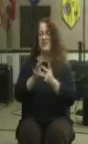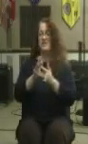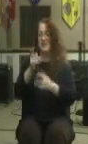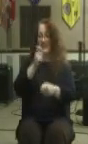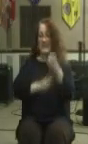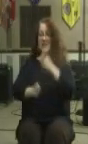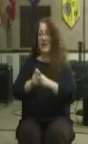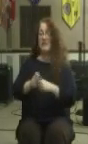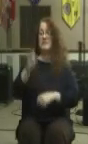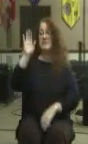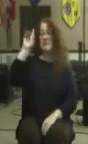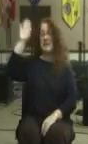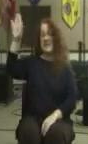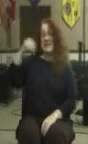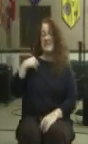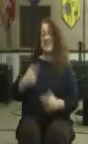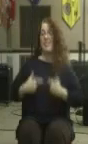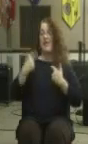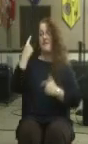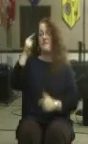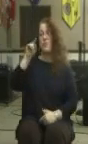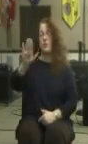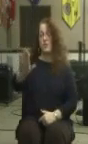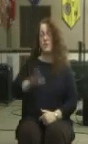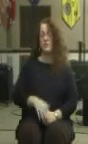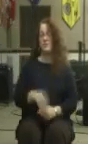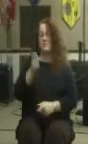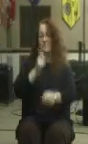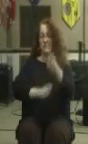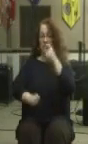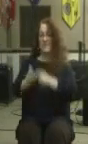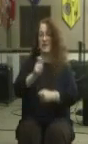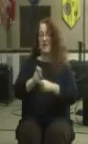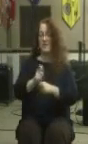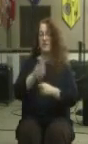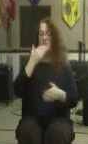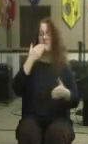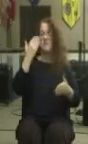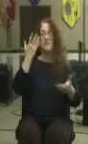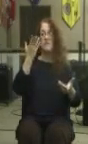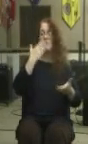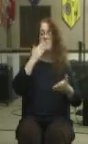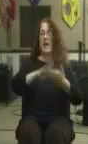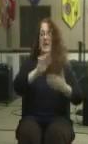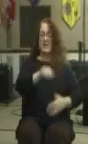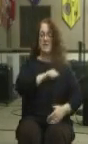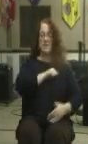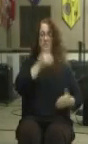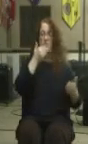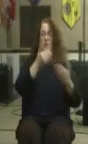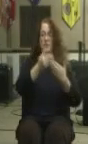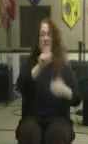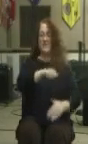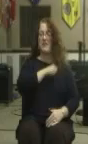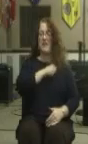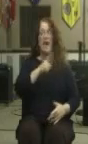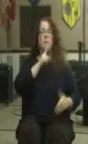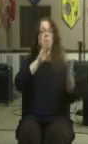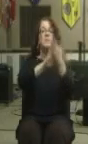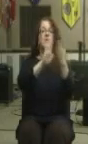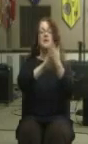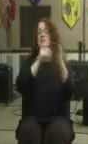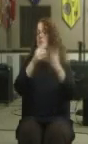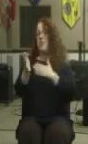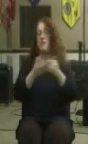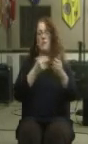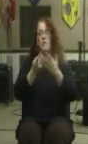Didn't Jesus exchange his life for yours? Then you need to exchange your junk and come in here with the right attitude. I'm going to praise God